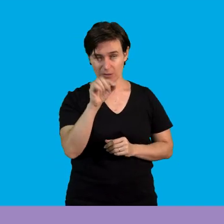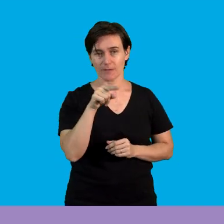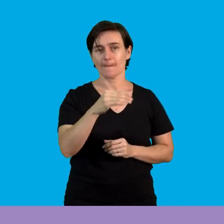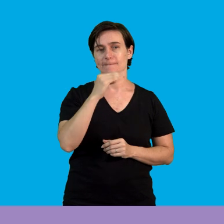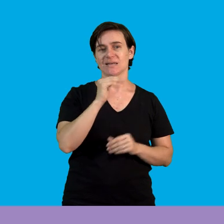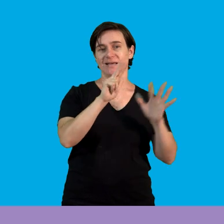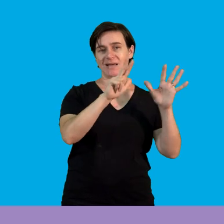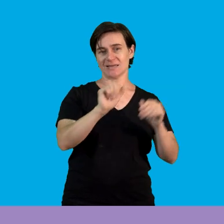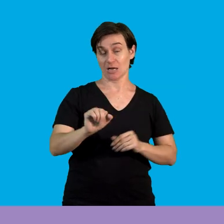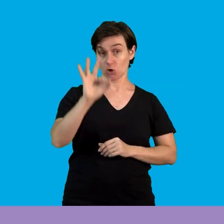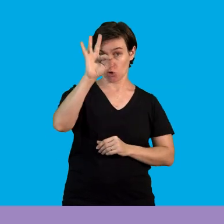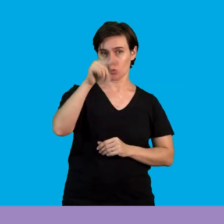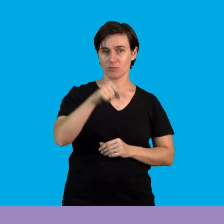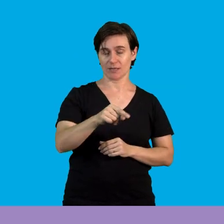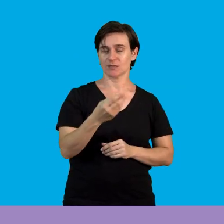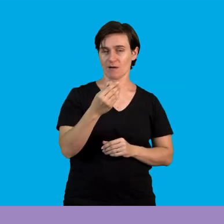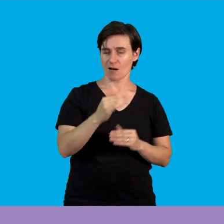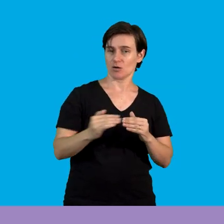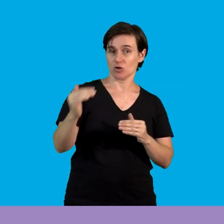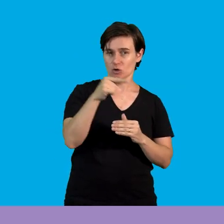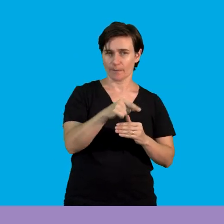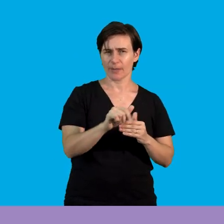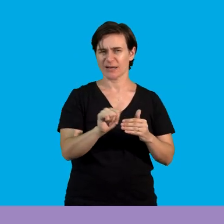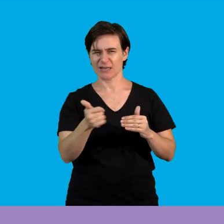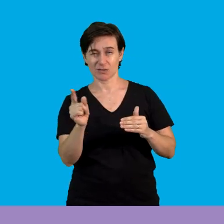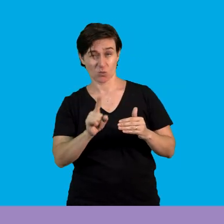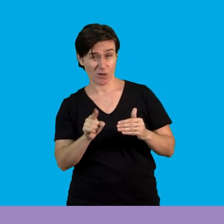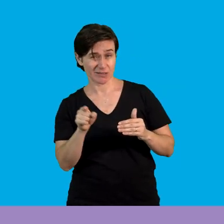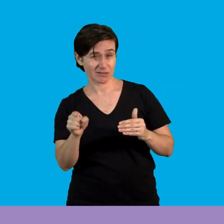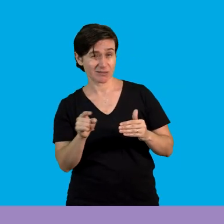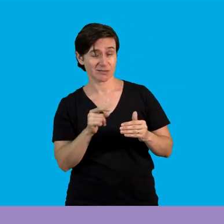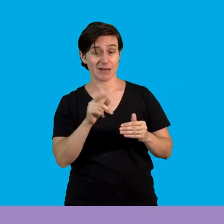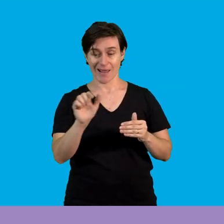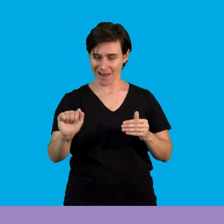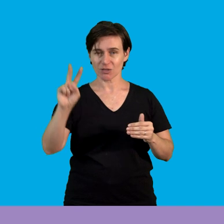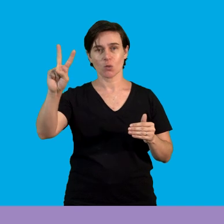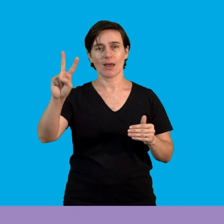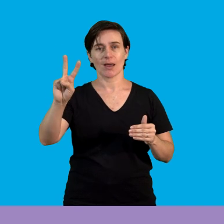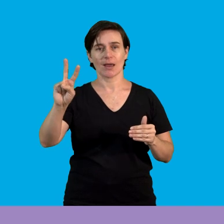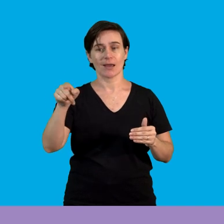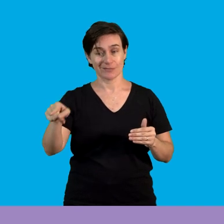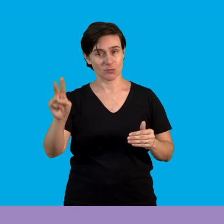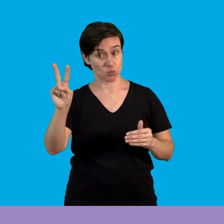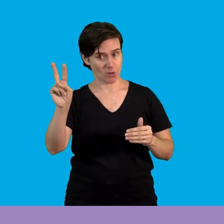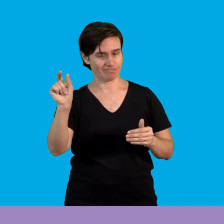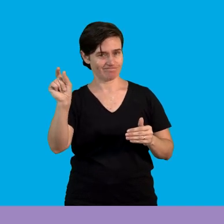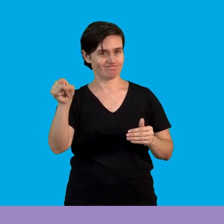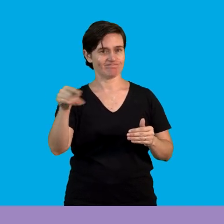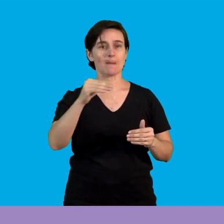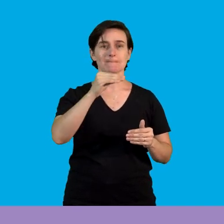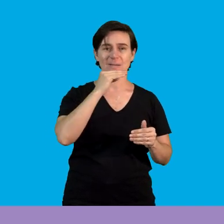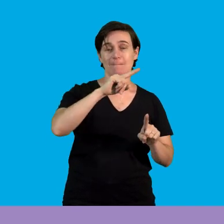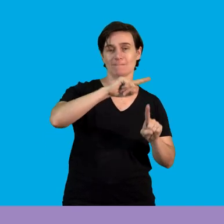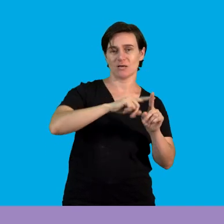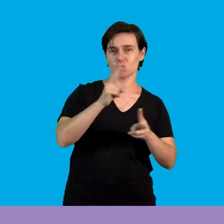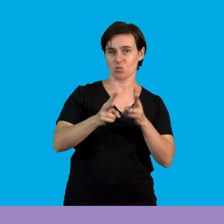be 8a cubed. That's the first term. The next is a square, and